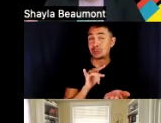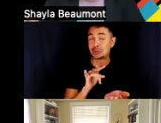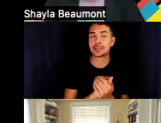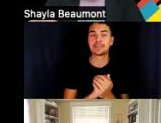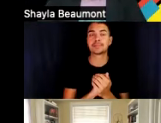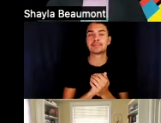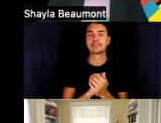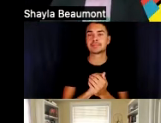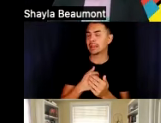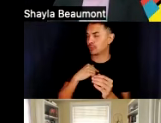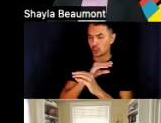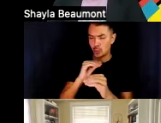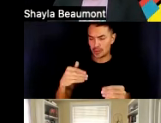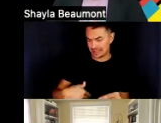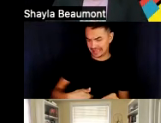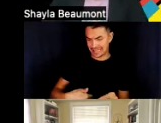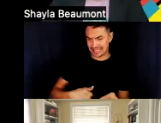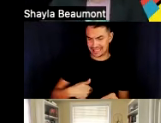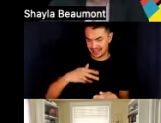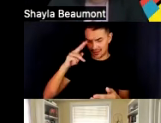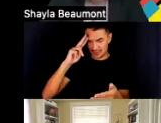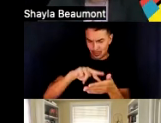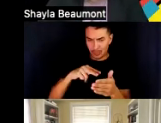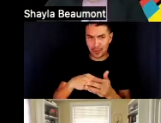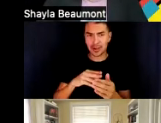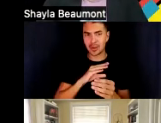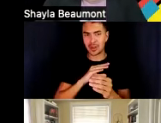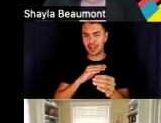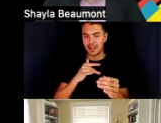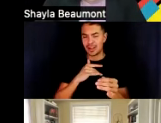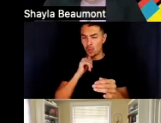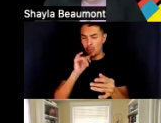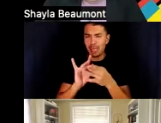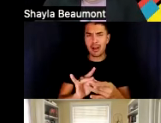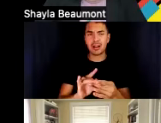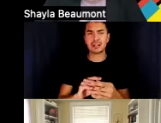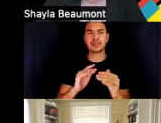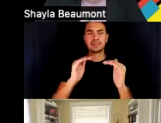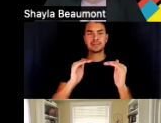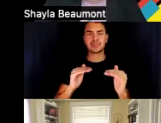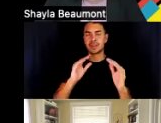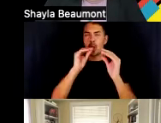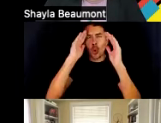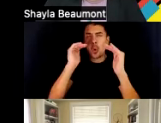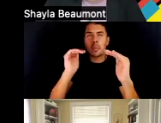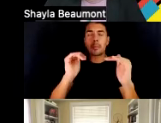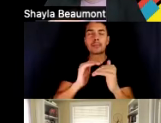purpose and belonging, like we talked about, feeling hopelessness, anger and rage, feeling